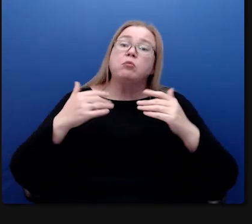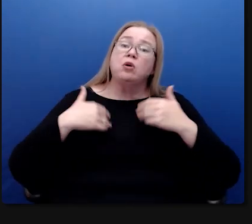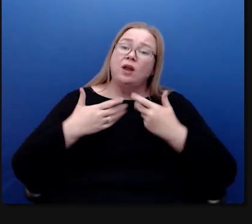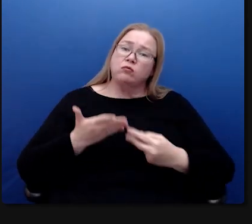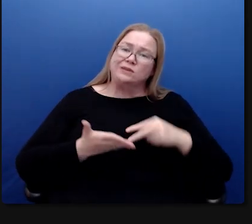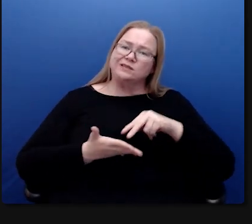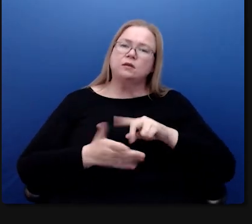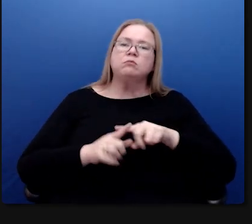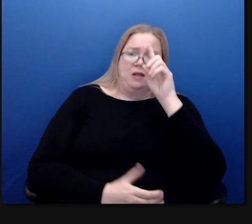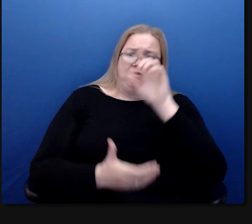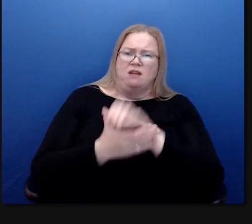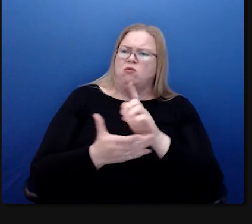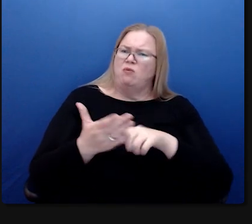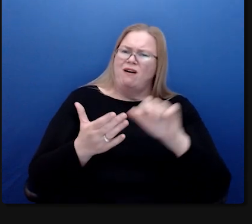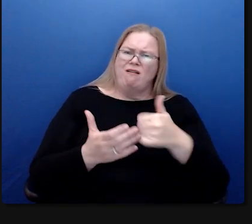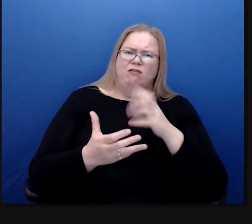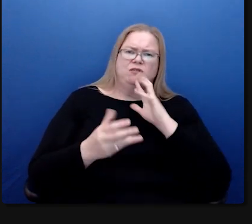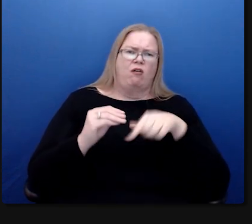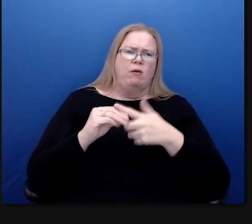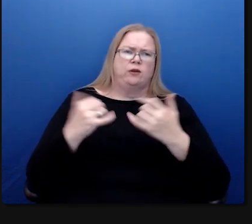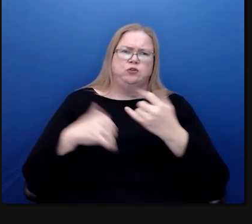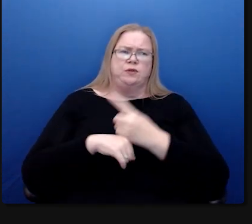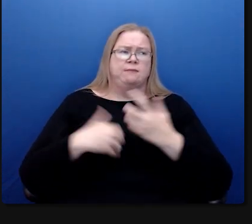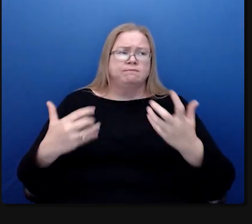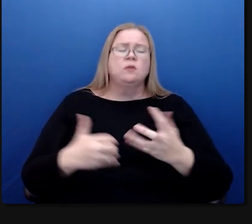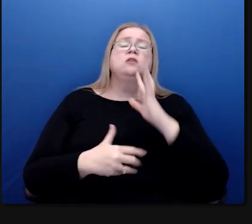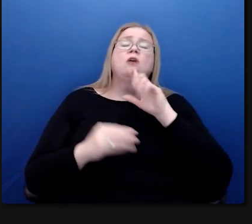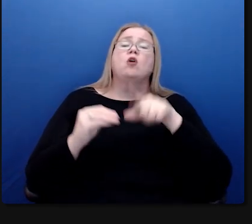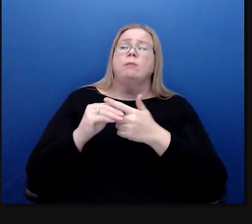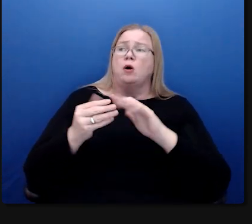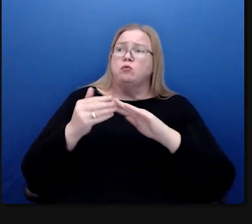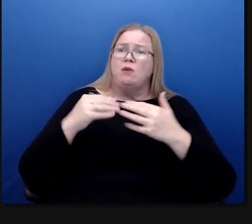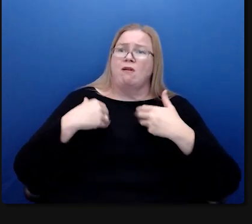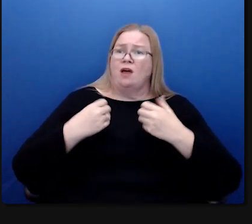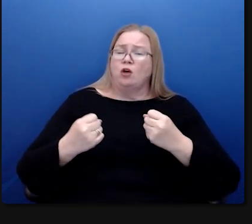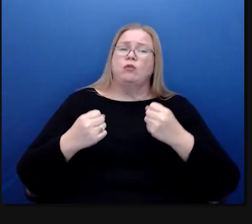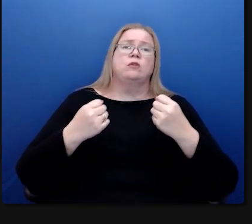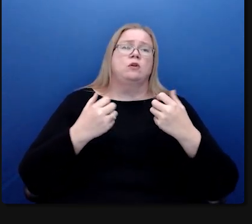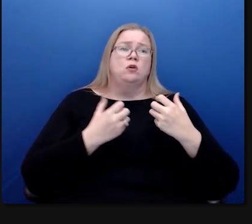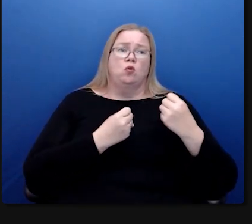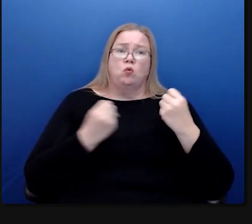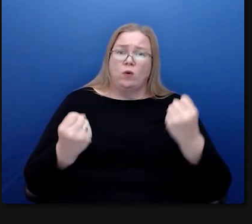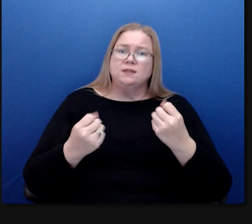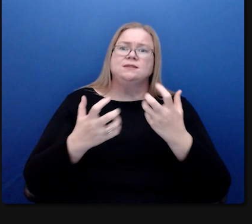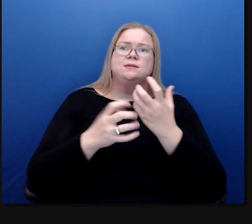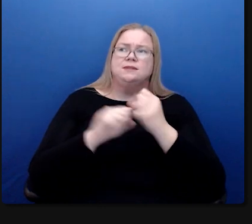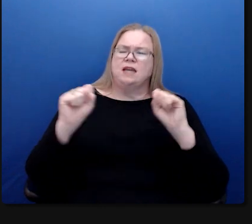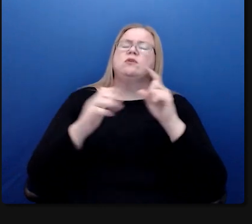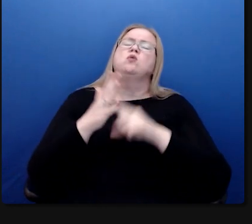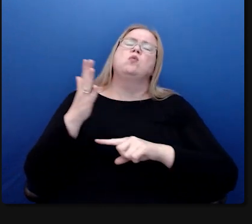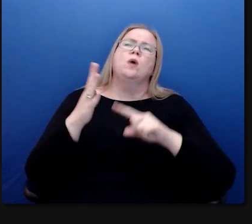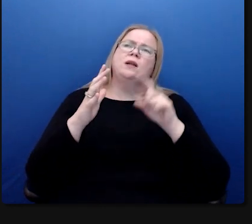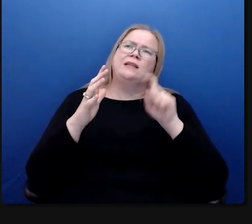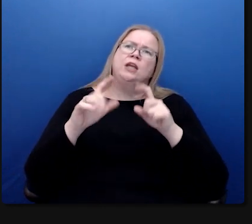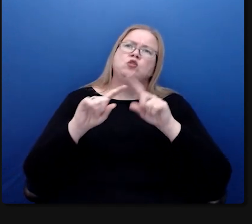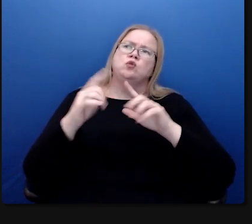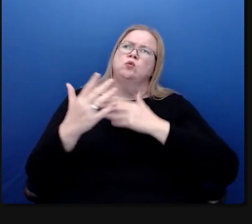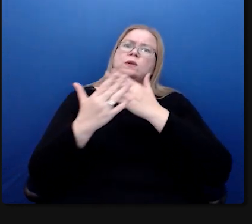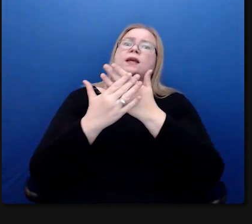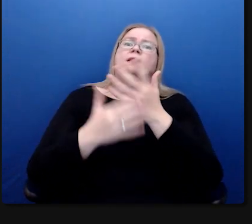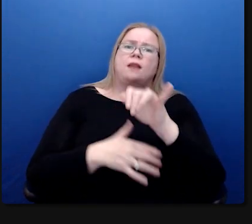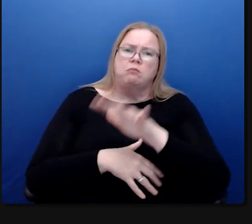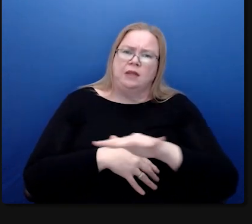have resilience, but we do have to deal with some very significant issues. And over the last 10 years, we've seen a shift away from just looking for four-letter words to dealing with